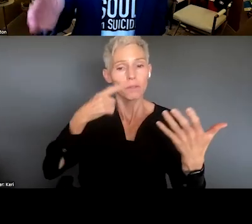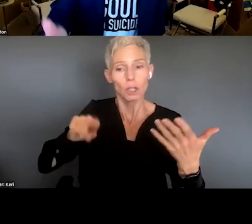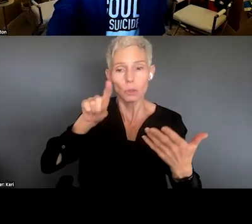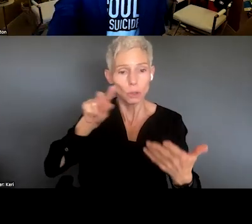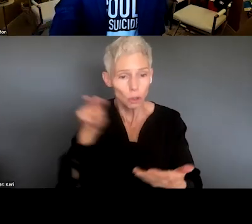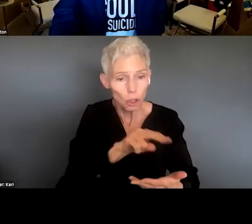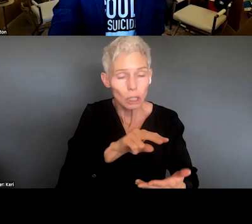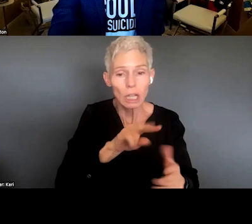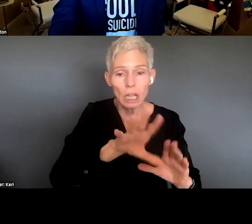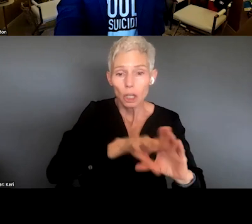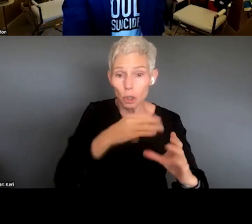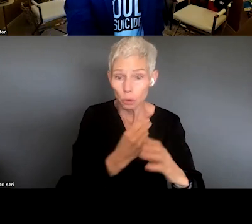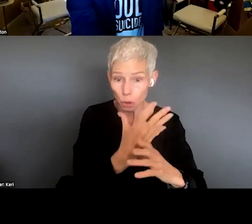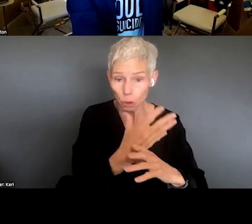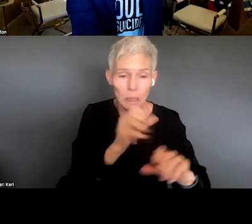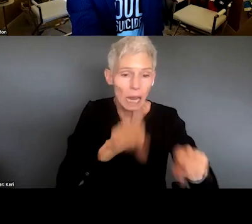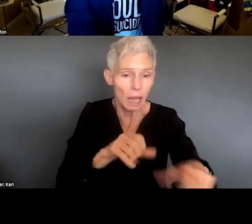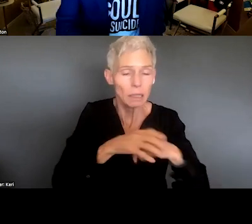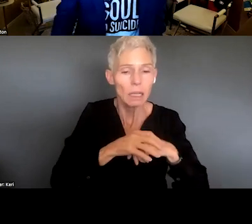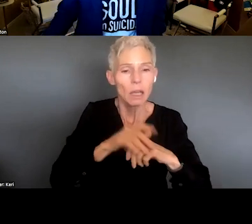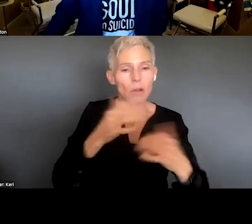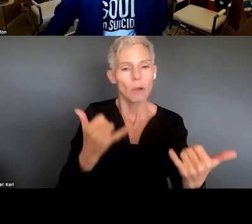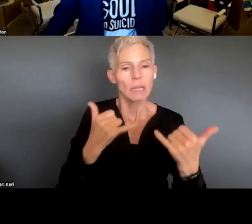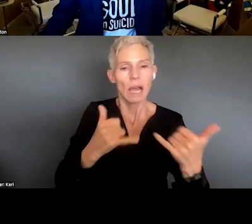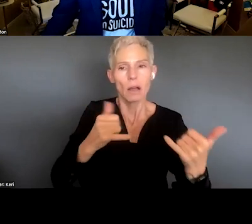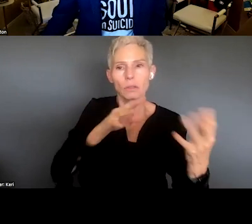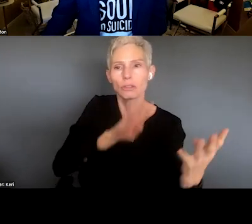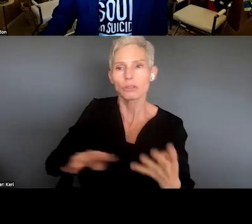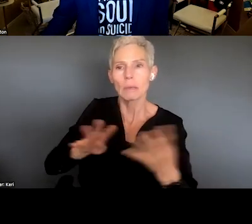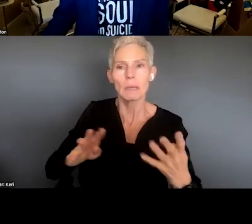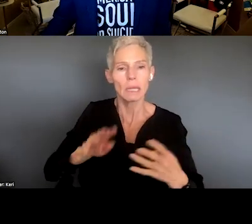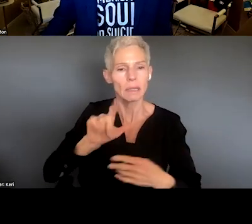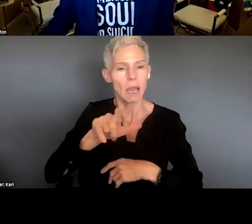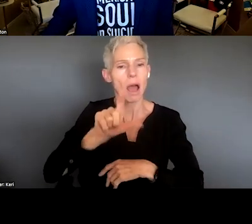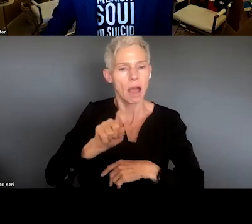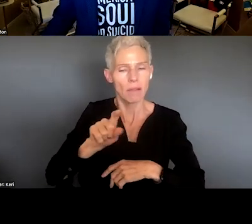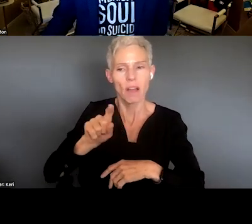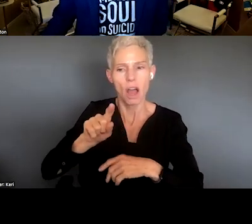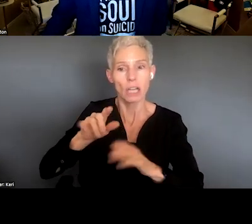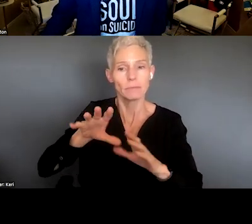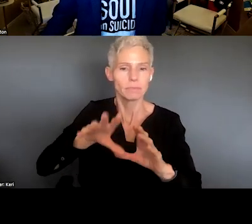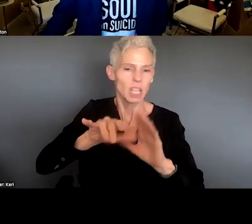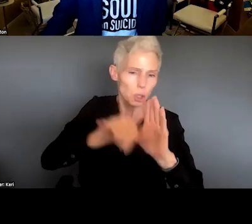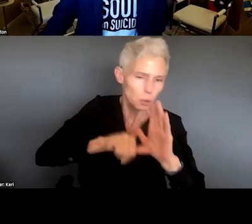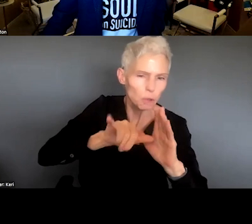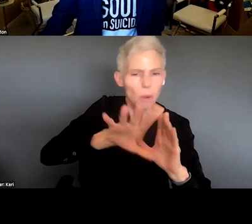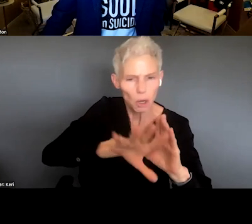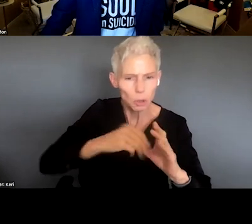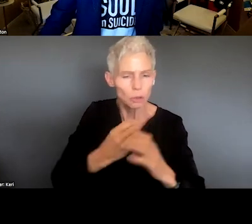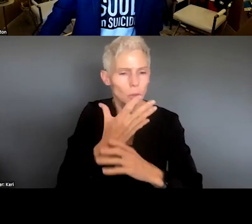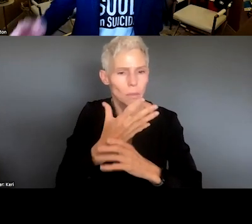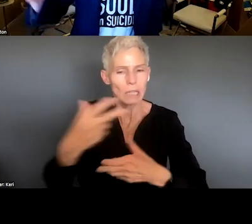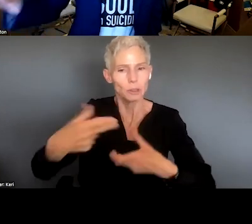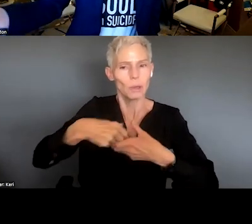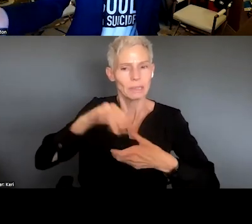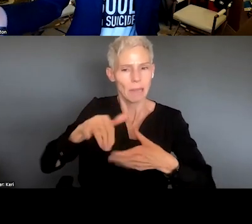It's actually, you're streaming live now on YouTube. And we had about almost 40 of you last week who joined us in that fashion. Of